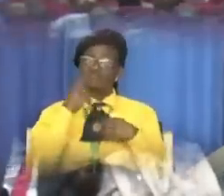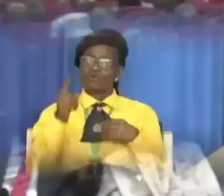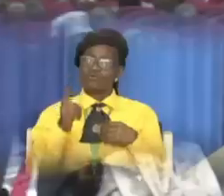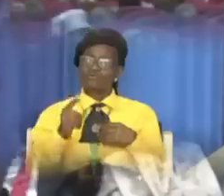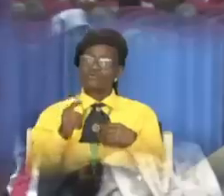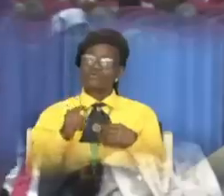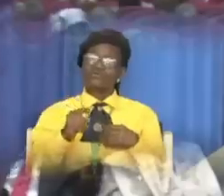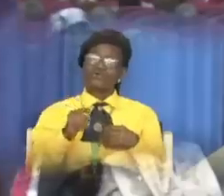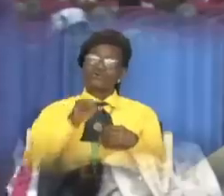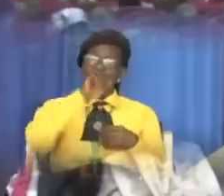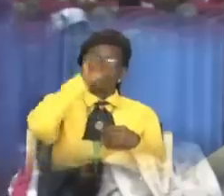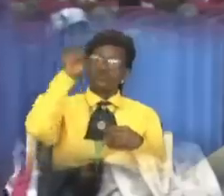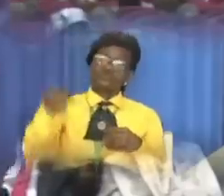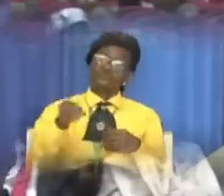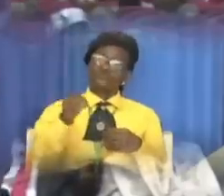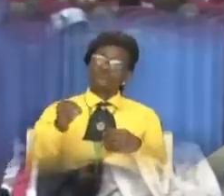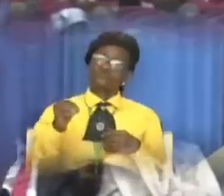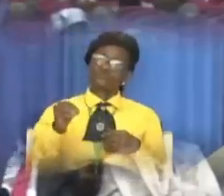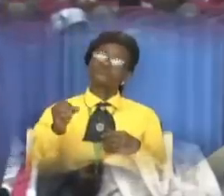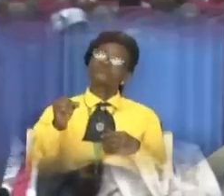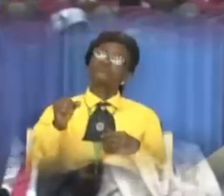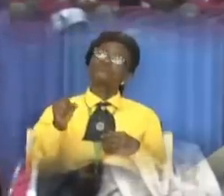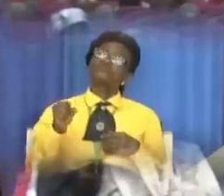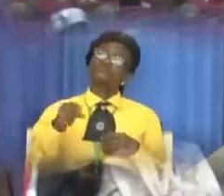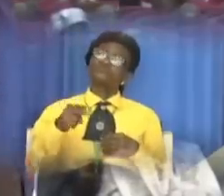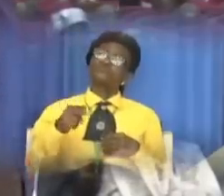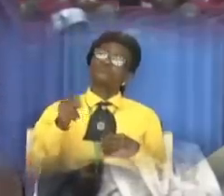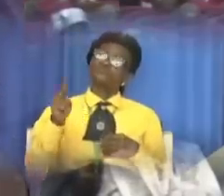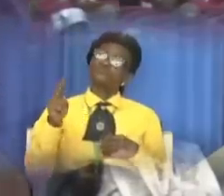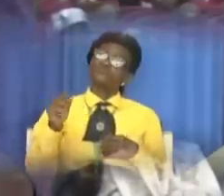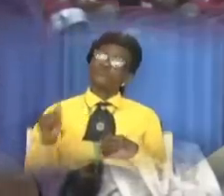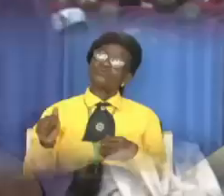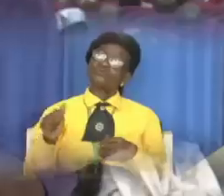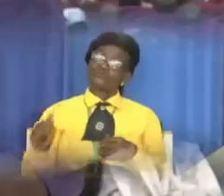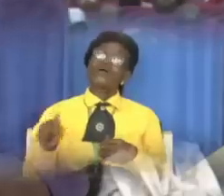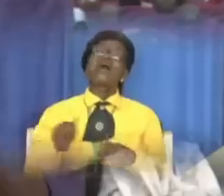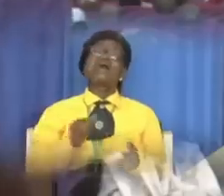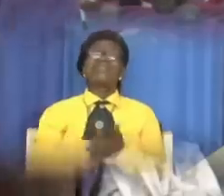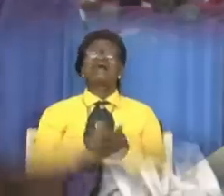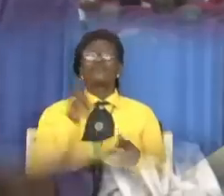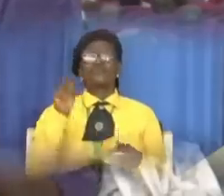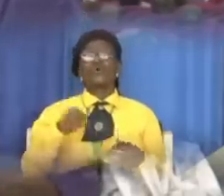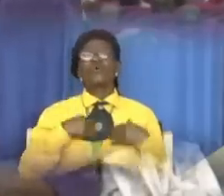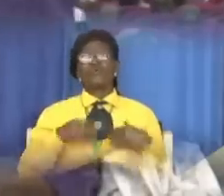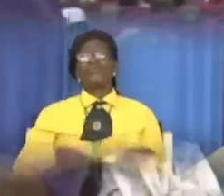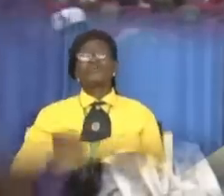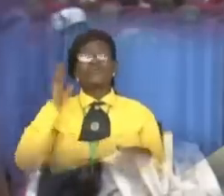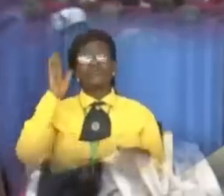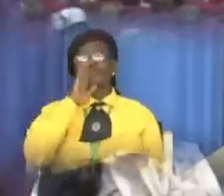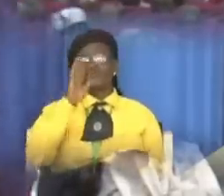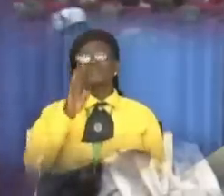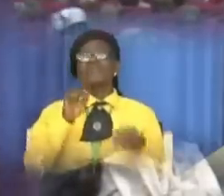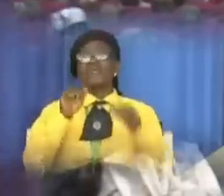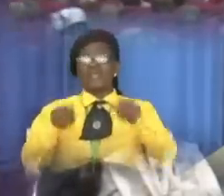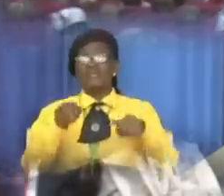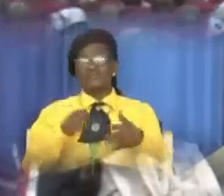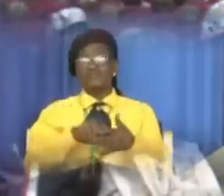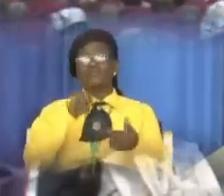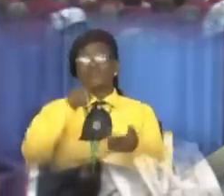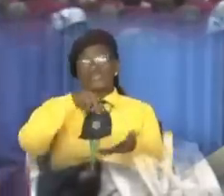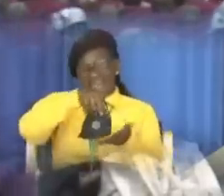nobody will be able to stand before you all the days of your life. That's what God told Joshua. It was God who said